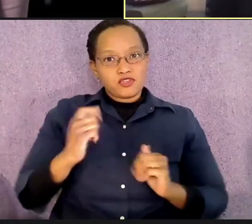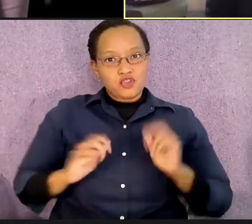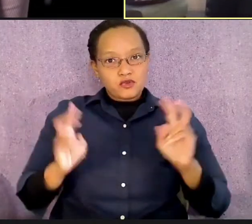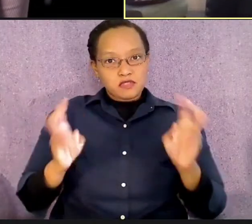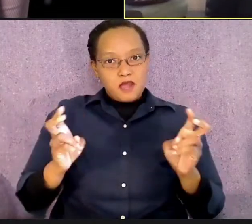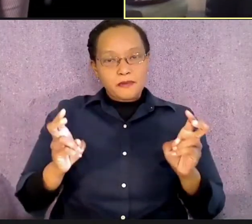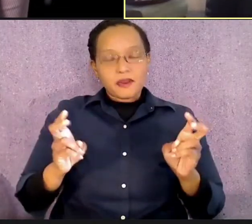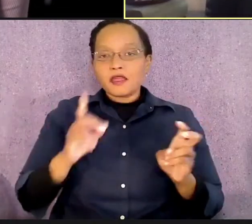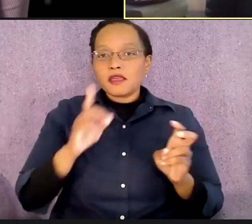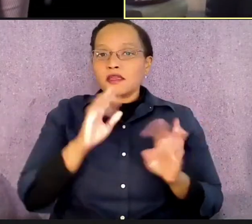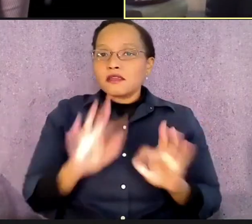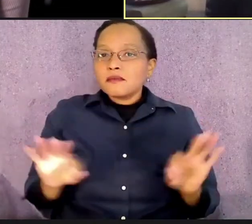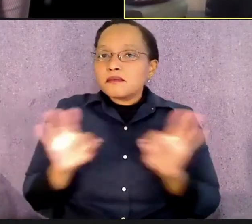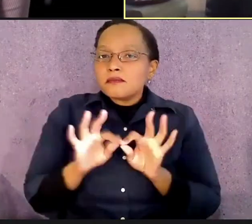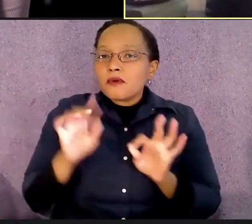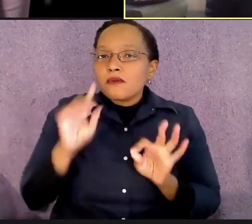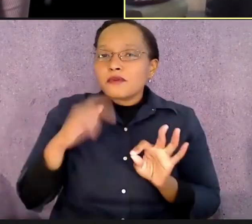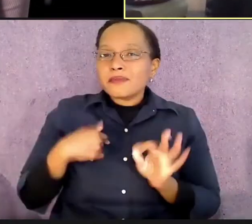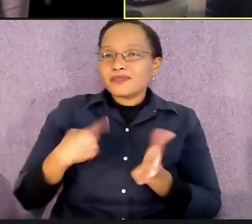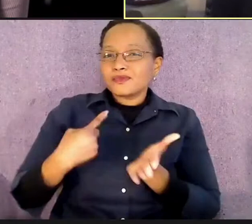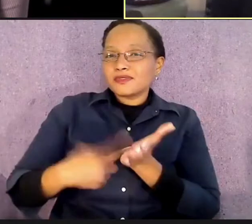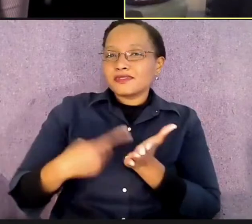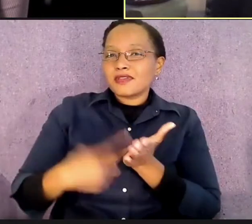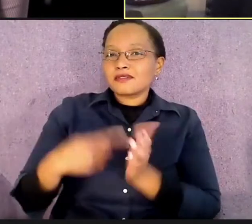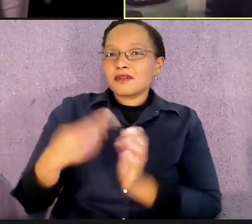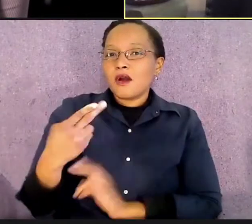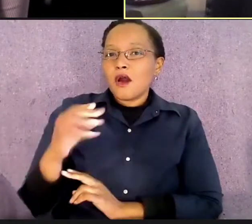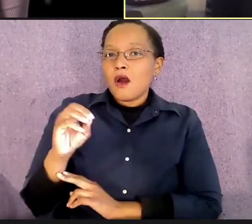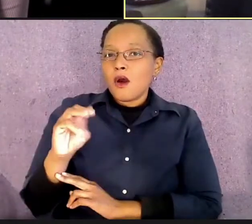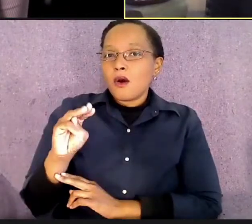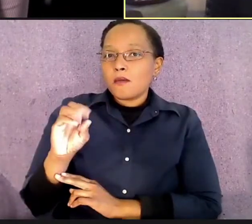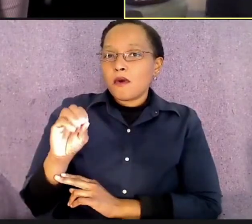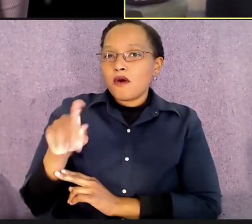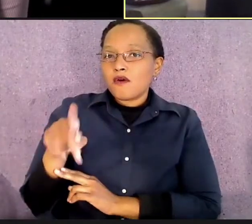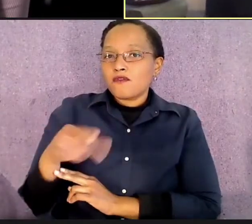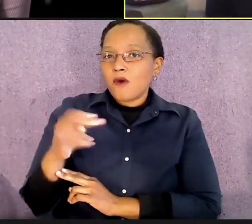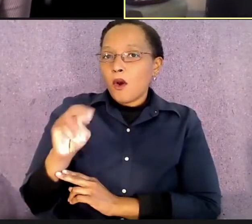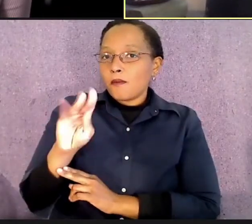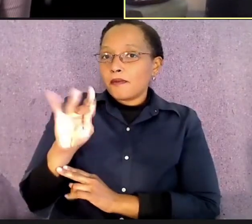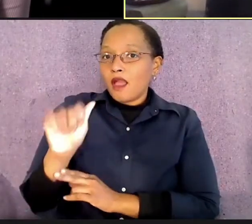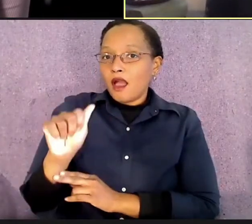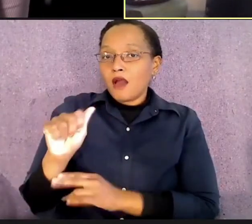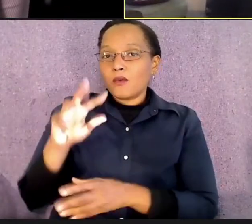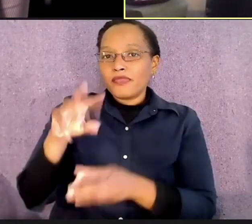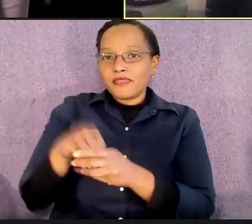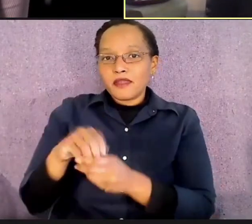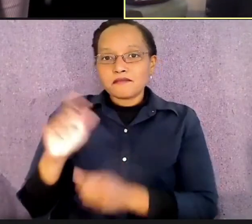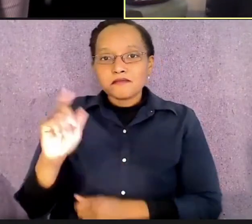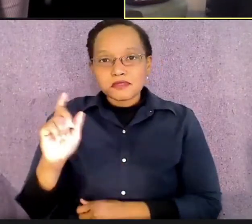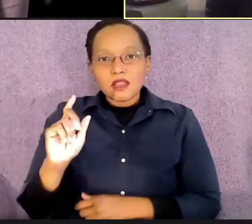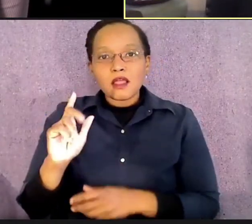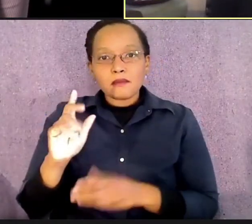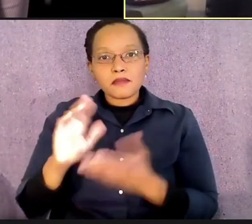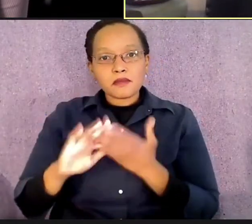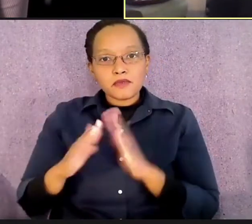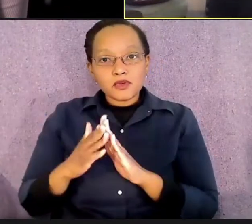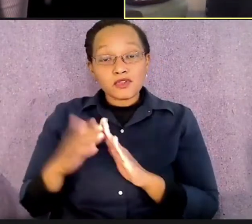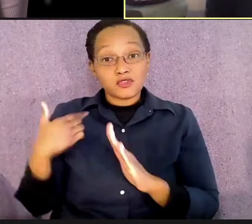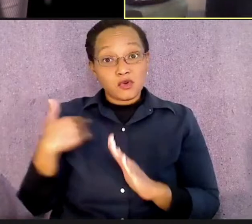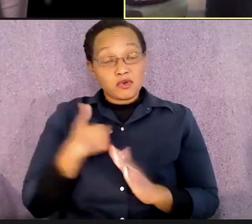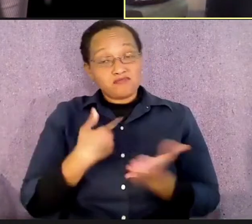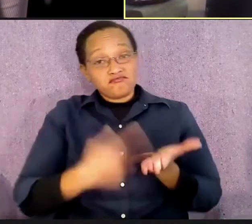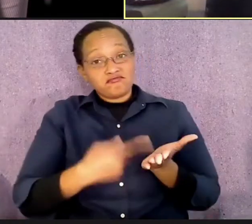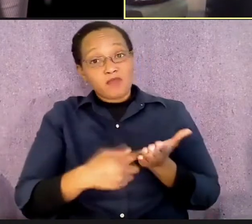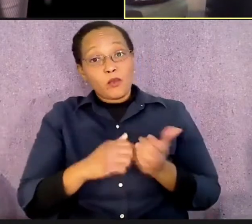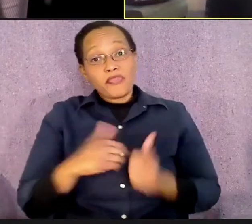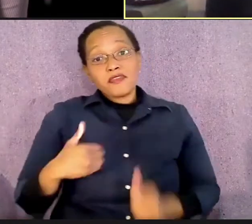that there's the idea of homophobia in the Muslim community. And so we talked to young millennial Muslims